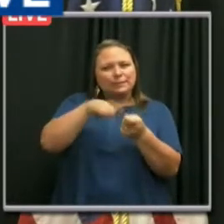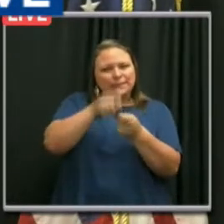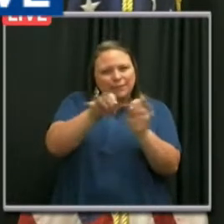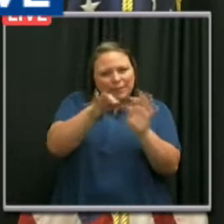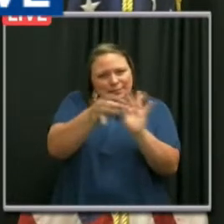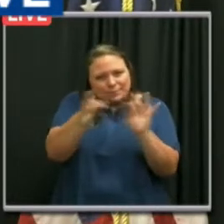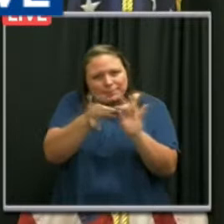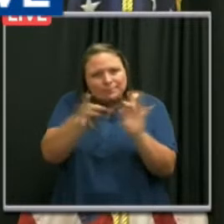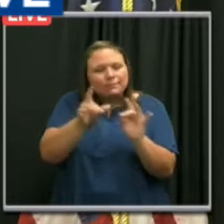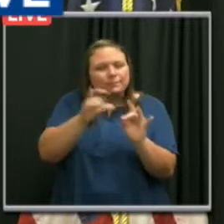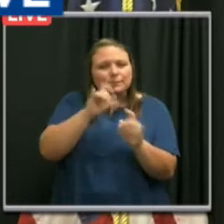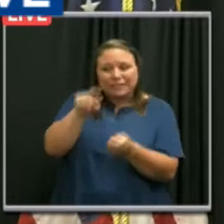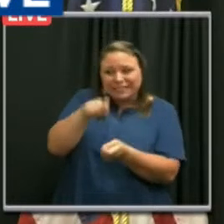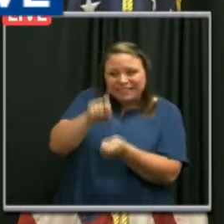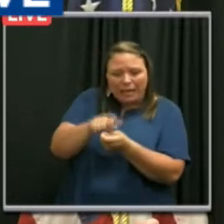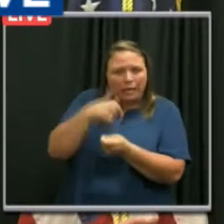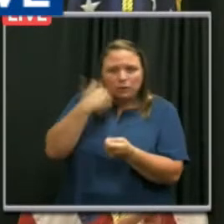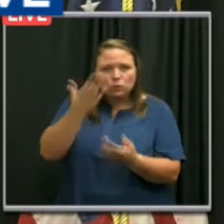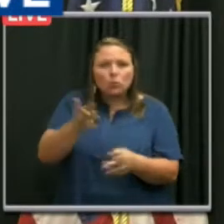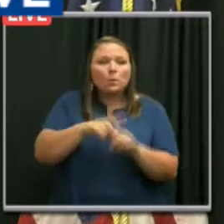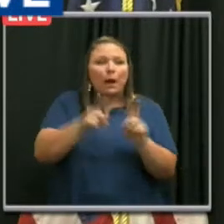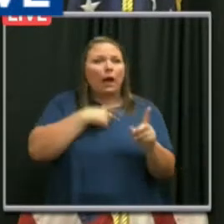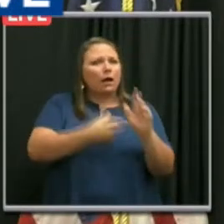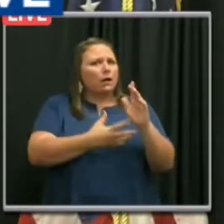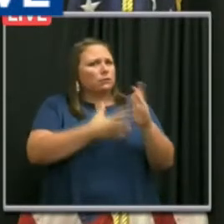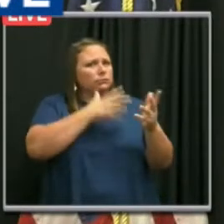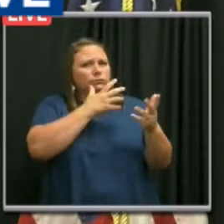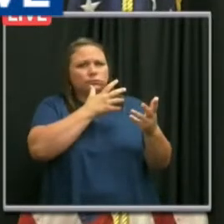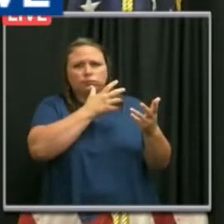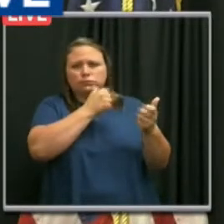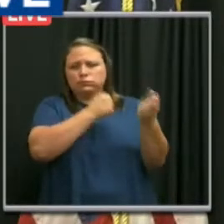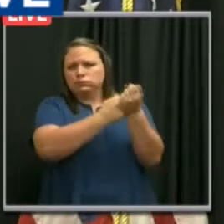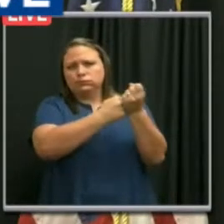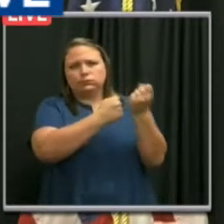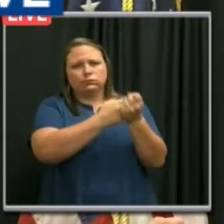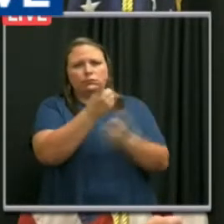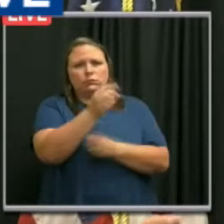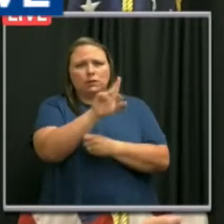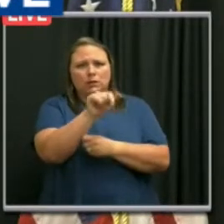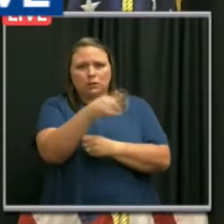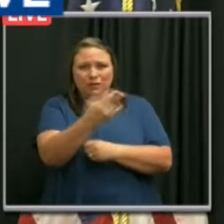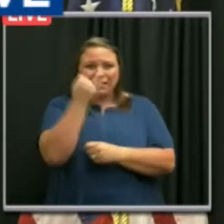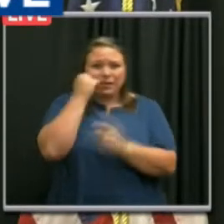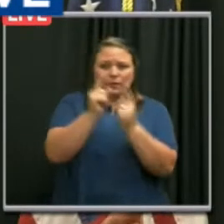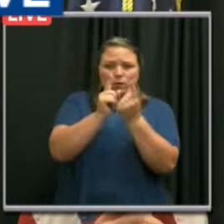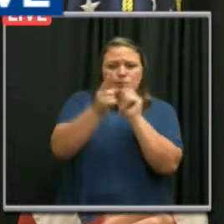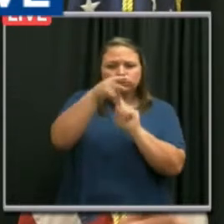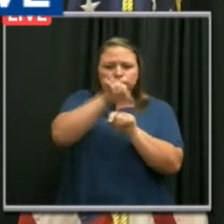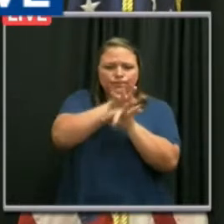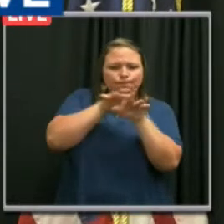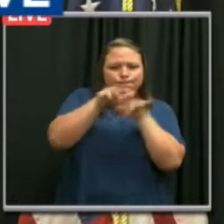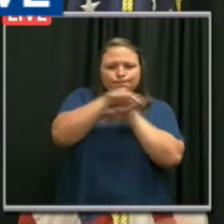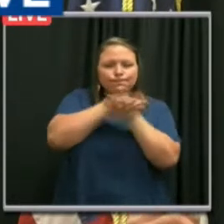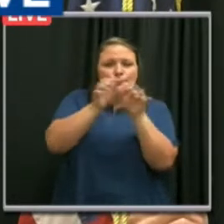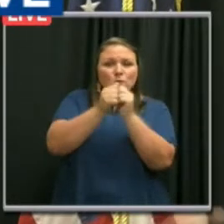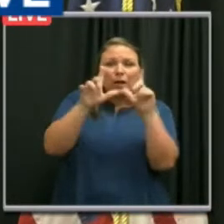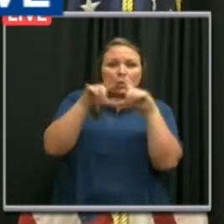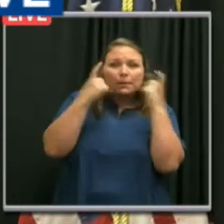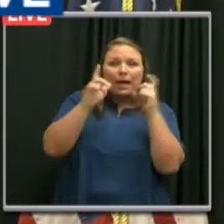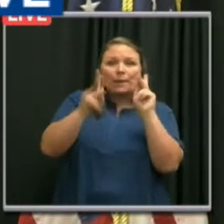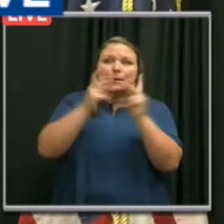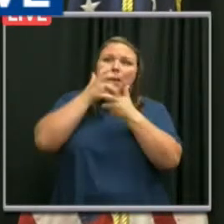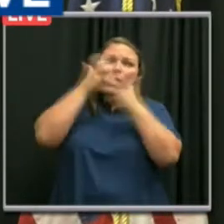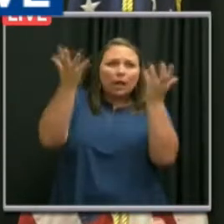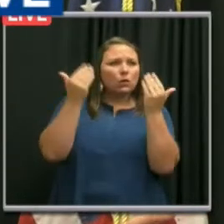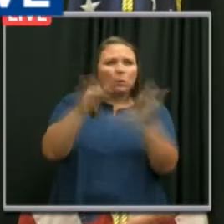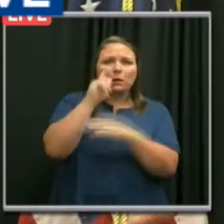don't remember the exact wording. So I echoed what Dr. Hildreth is saying. If you're in close proximity, you're not wearing a mask, people are yelling,